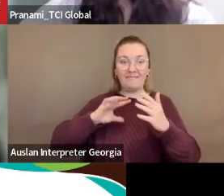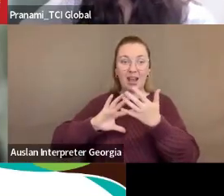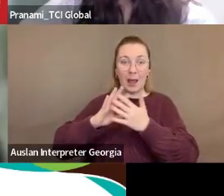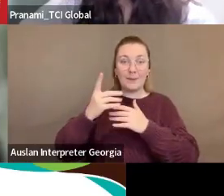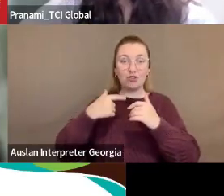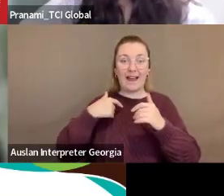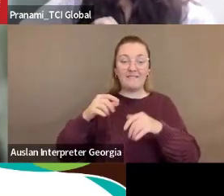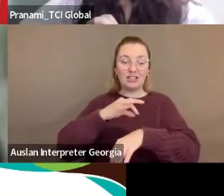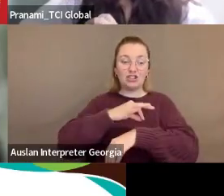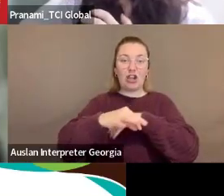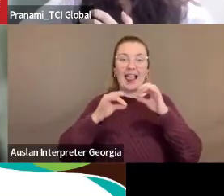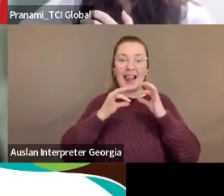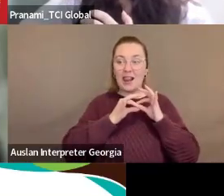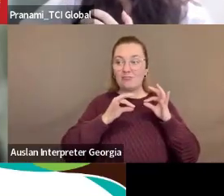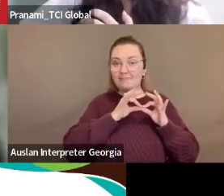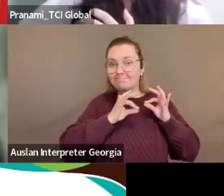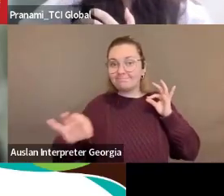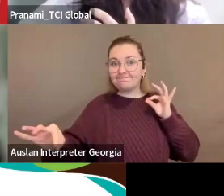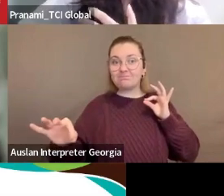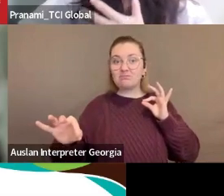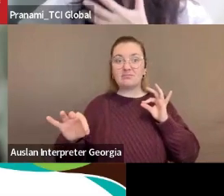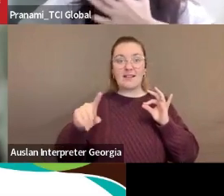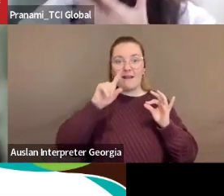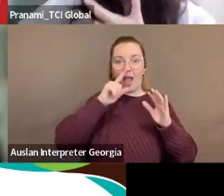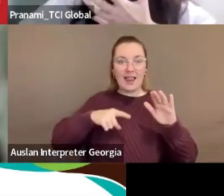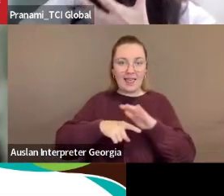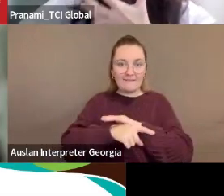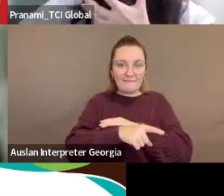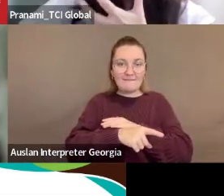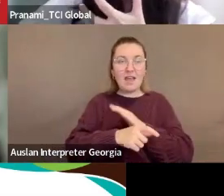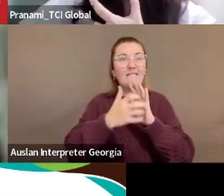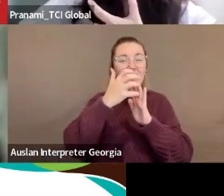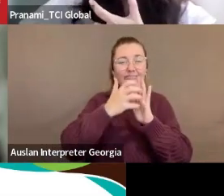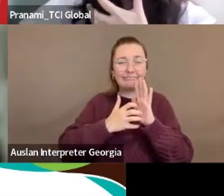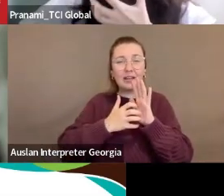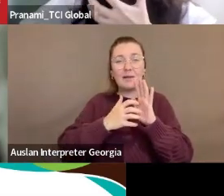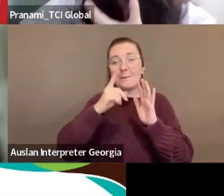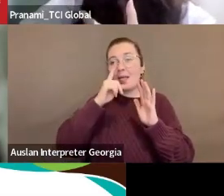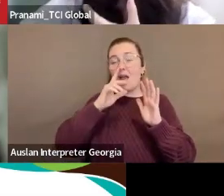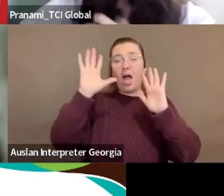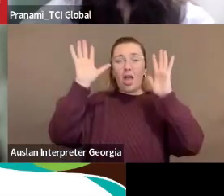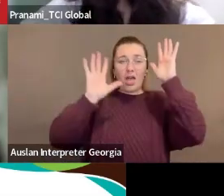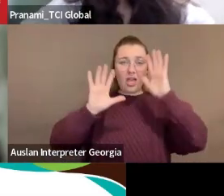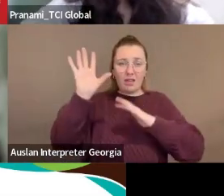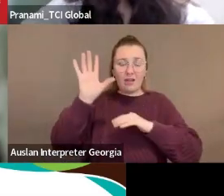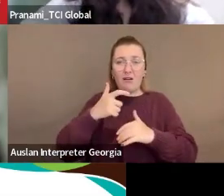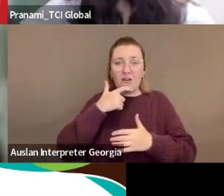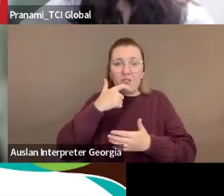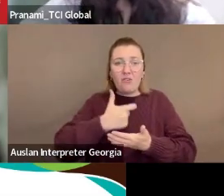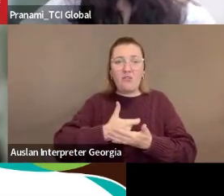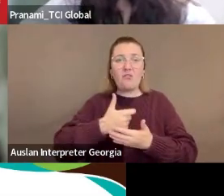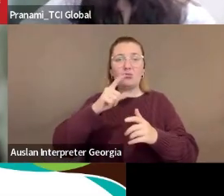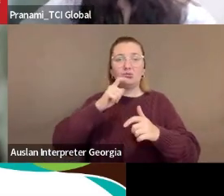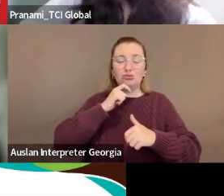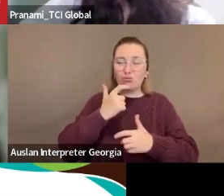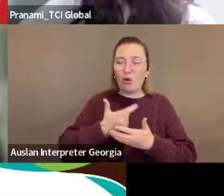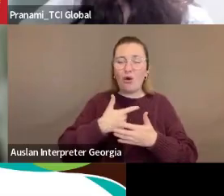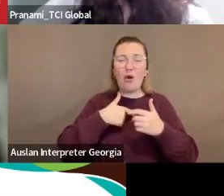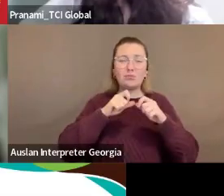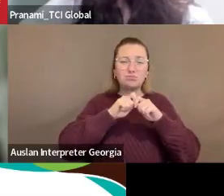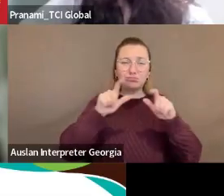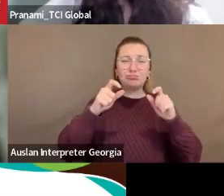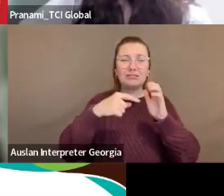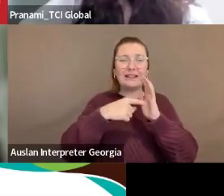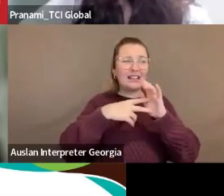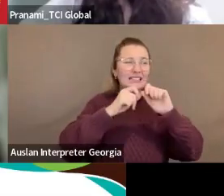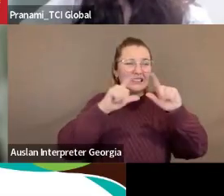chained. And all of these reports, they cause a flurry of activity. People are horrified. And the